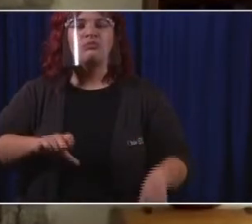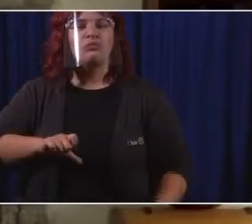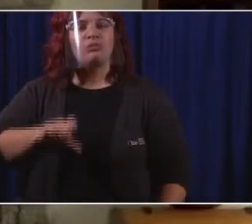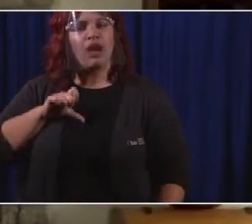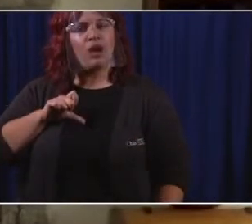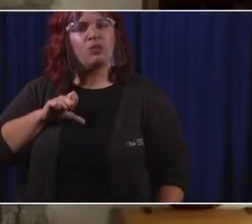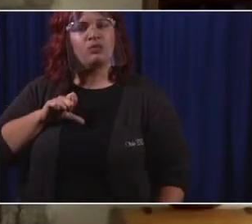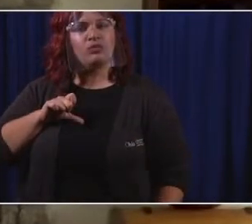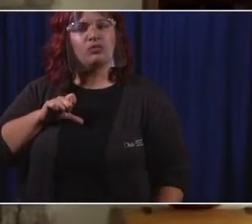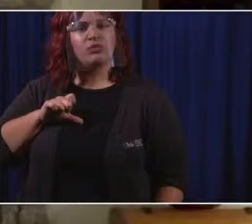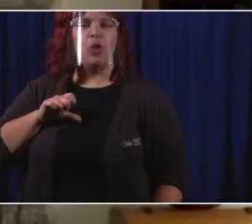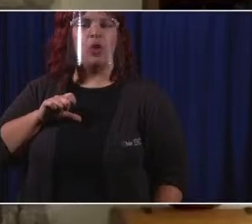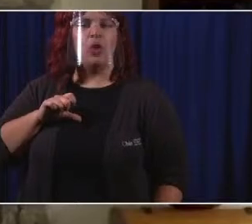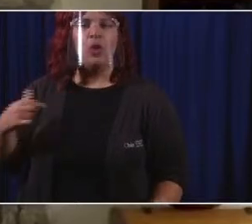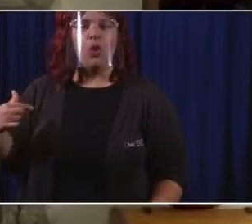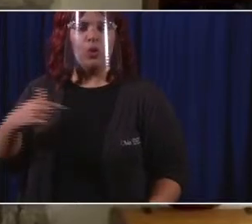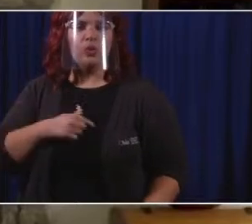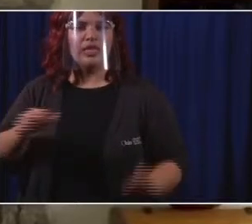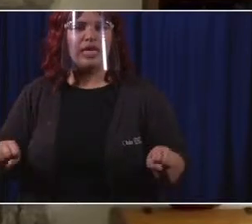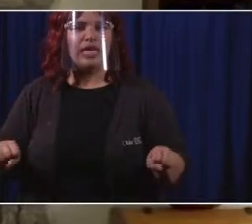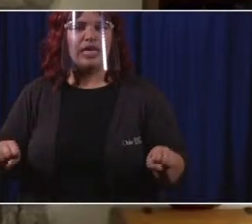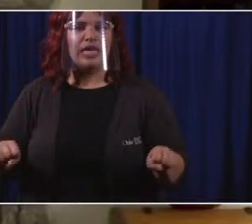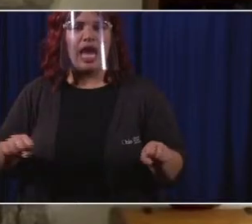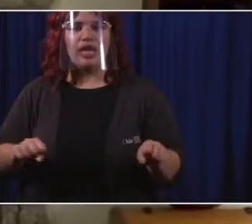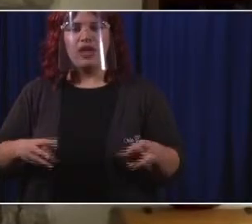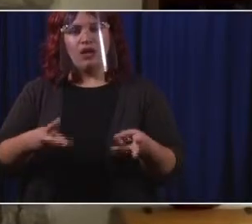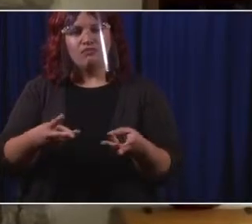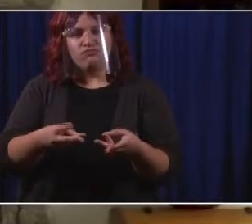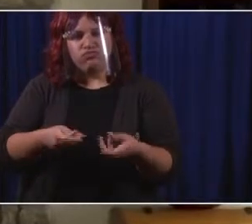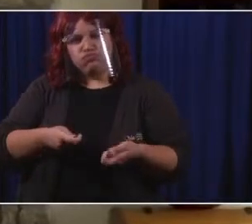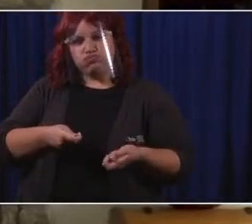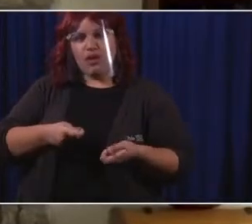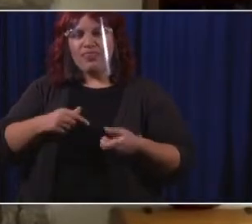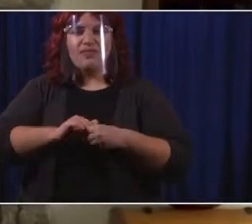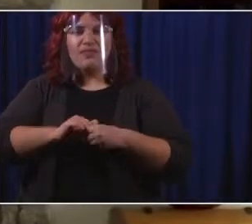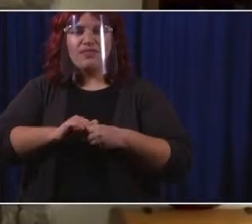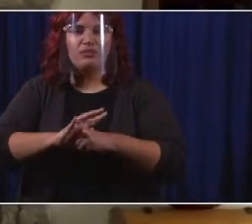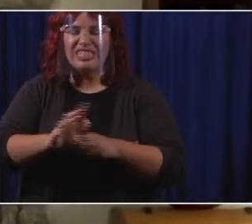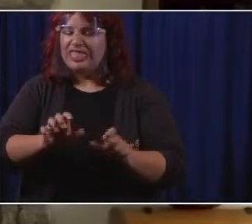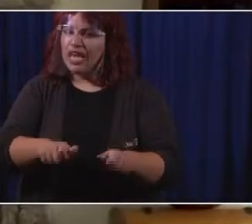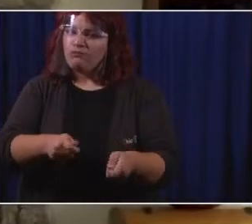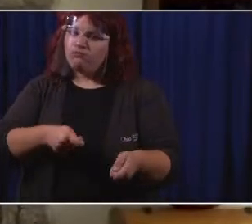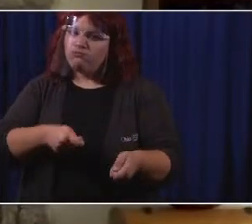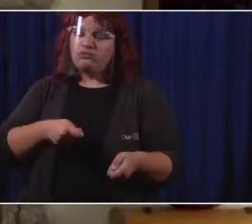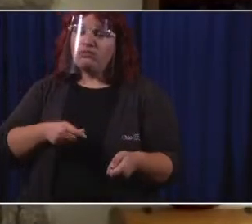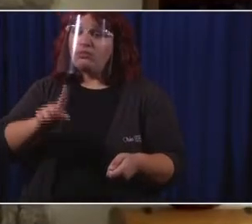this virus down. But we know that a complete shutdown